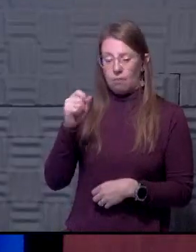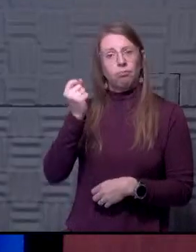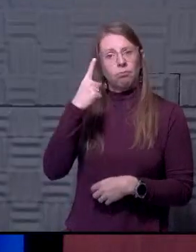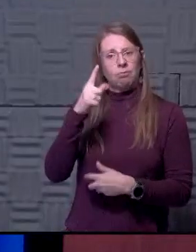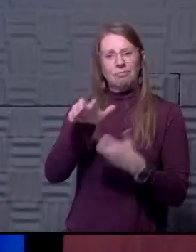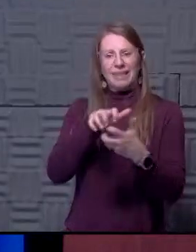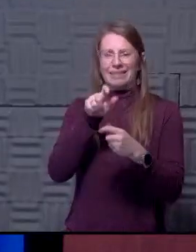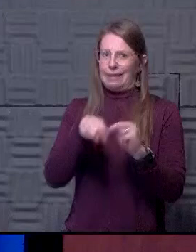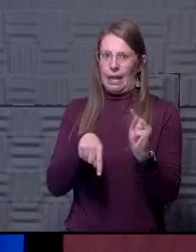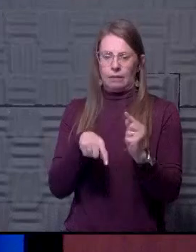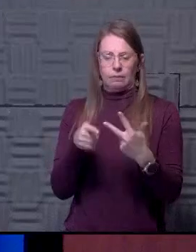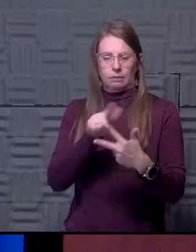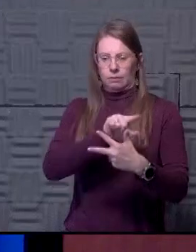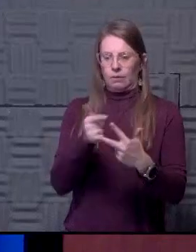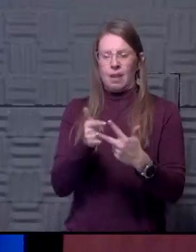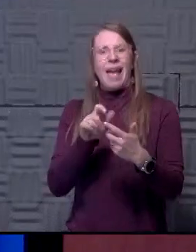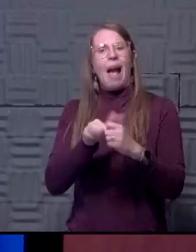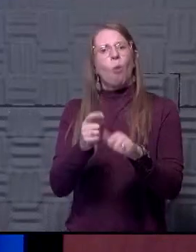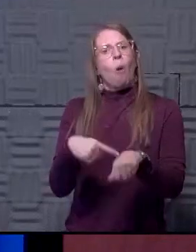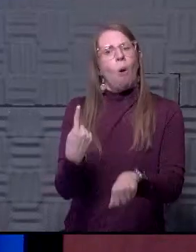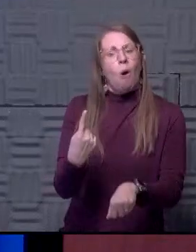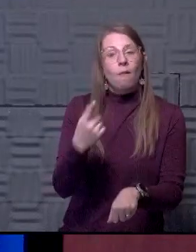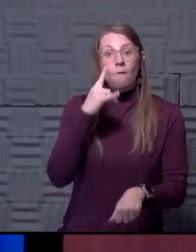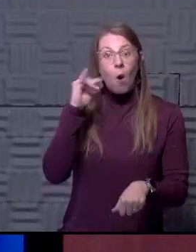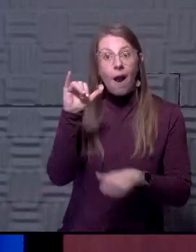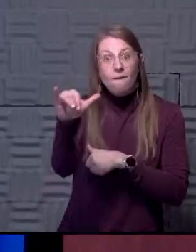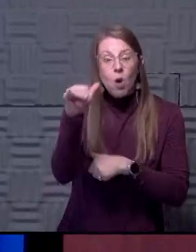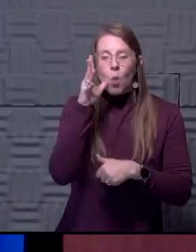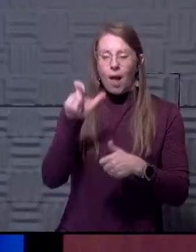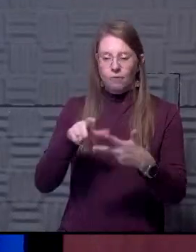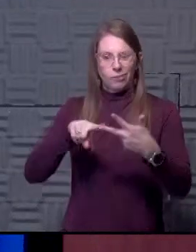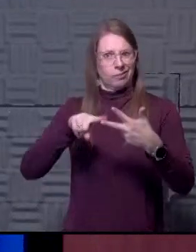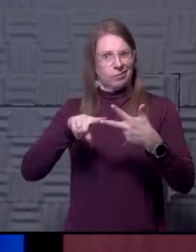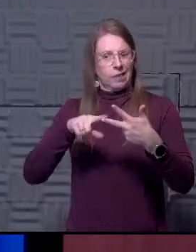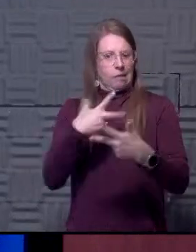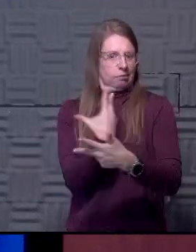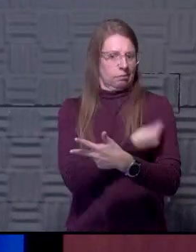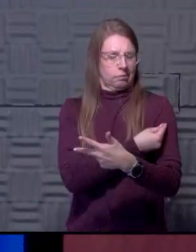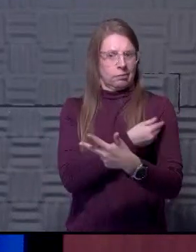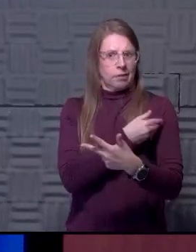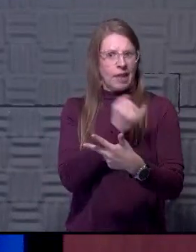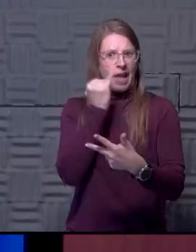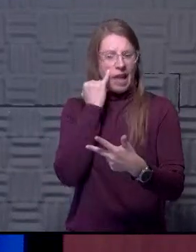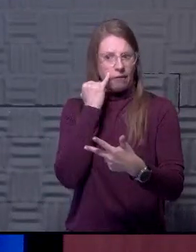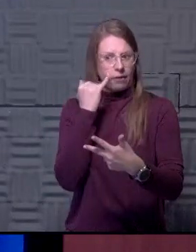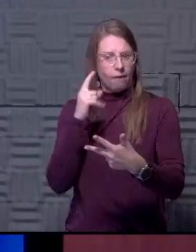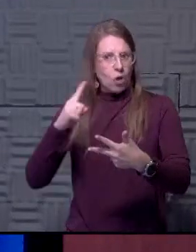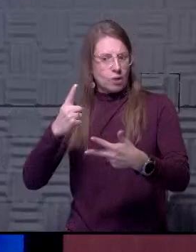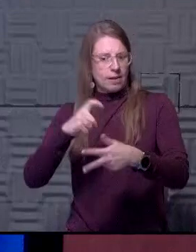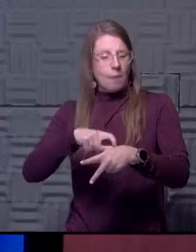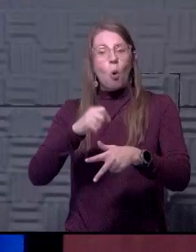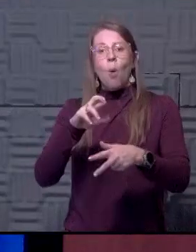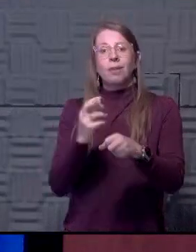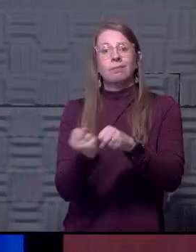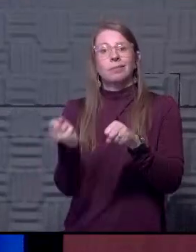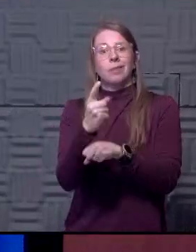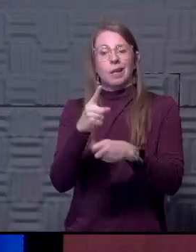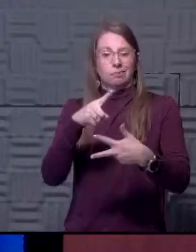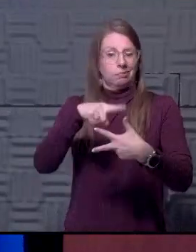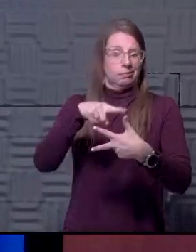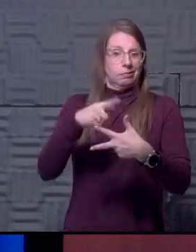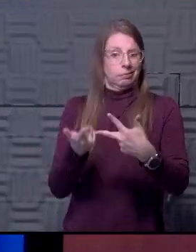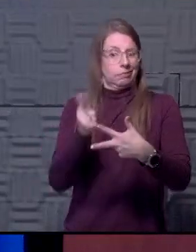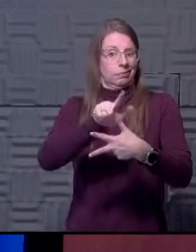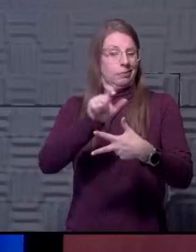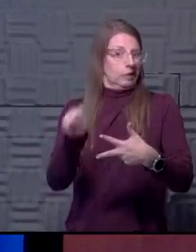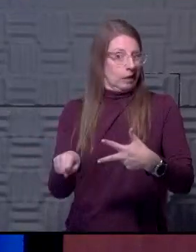mix them, but for how long? Like, is he forever going to have to take AstraZeneca if he should get it, or can next year he take Pfizer? All right,